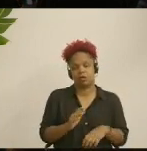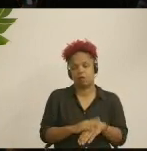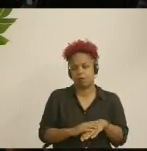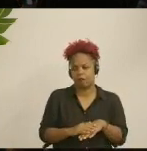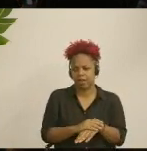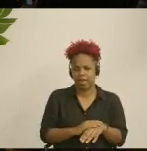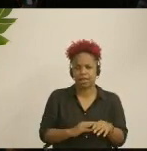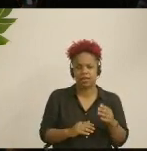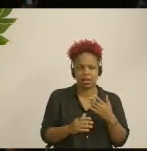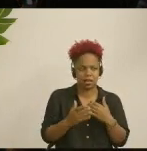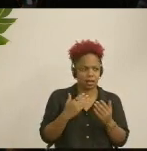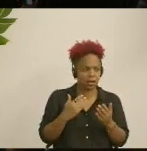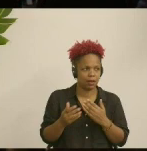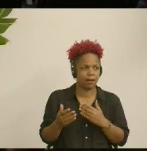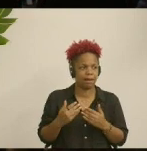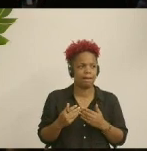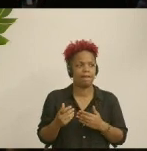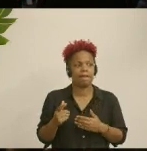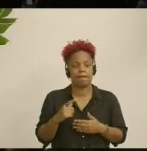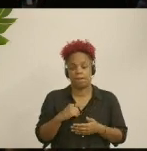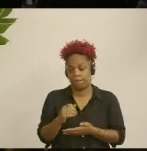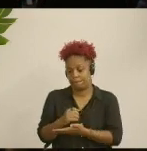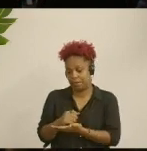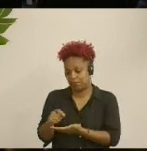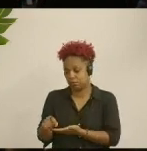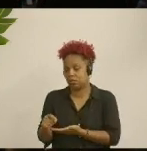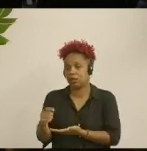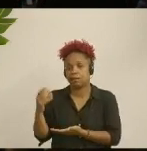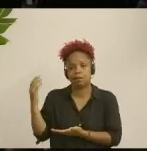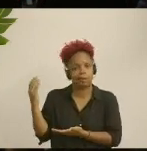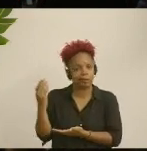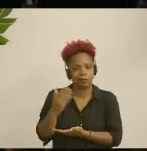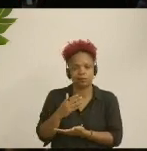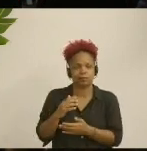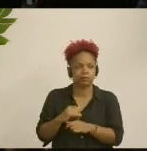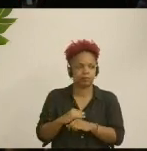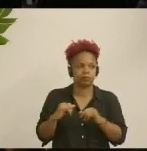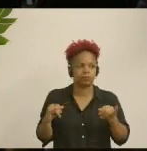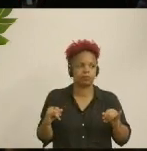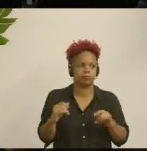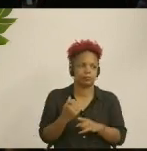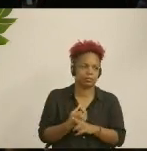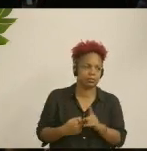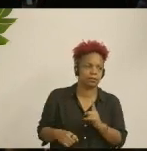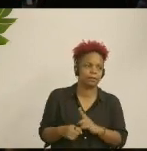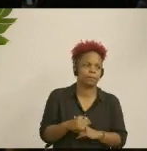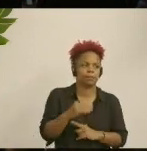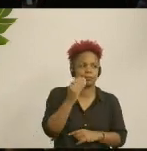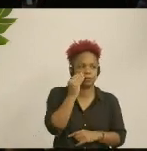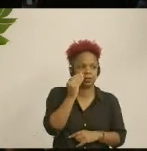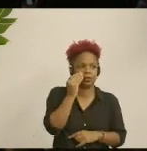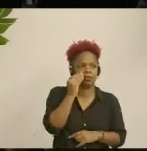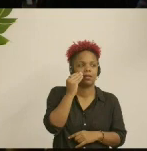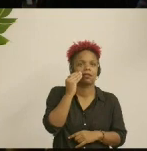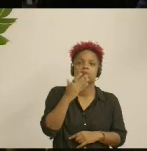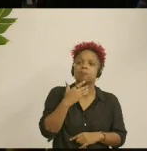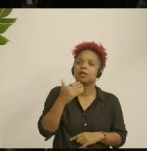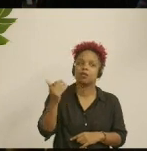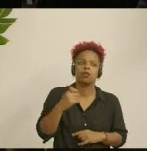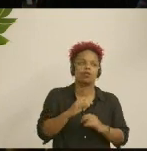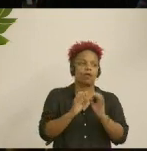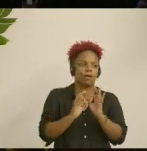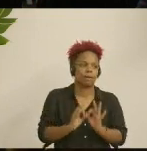politics is front and center for us. We're just trying to be much more efficient in how evidence is surfaced within those kinds of